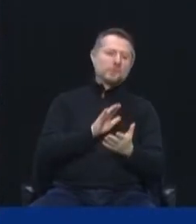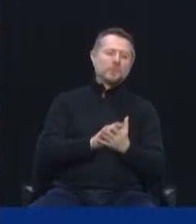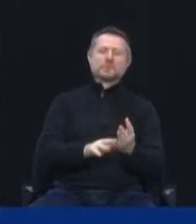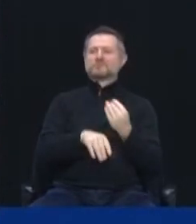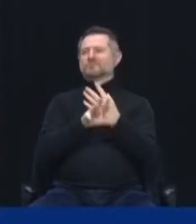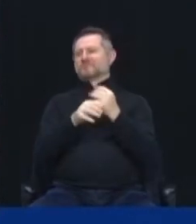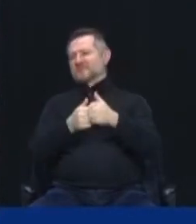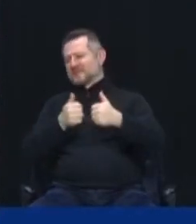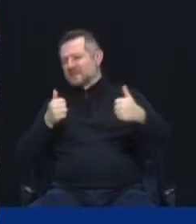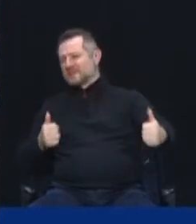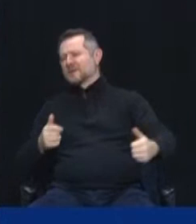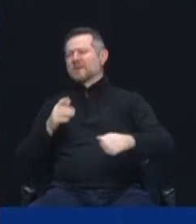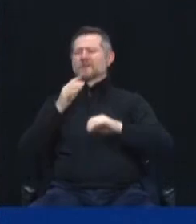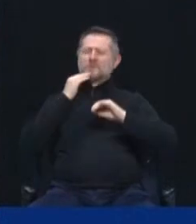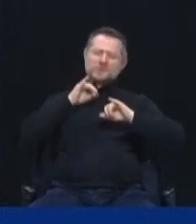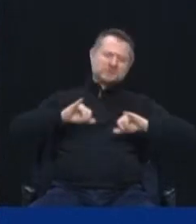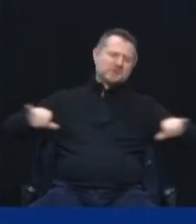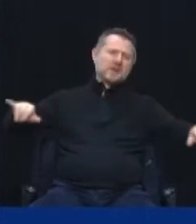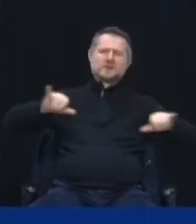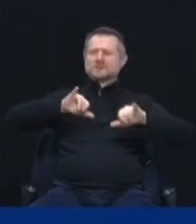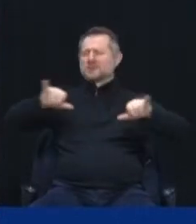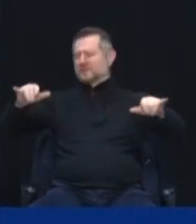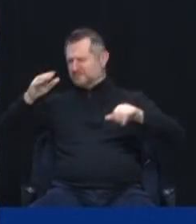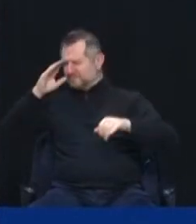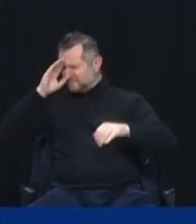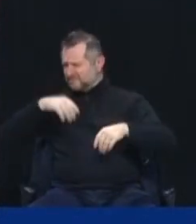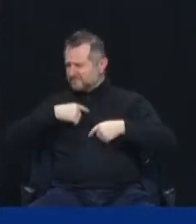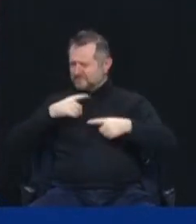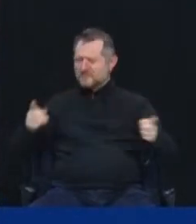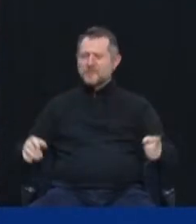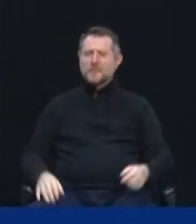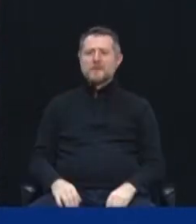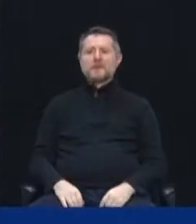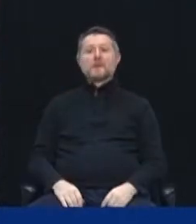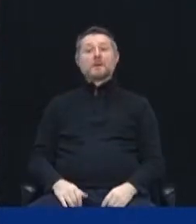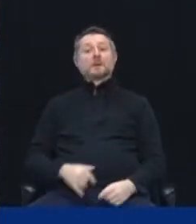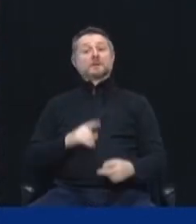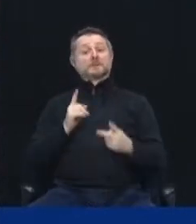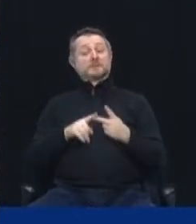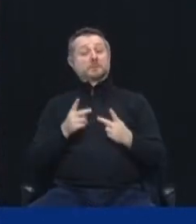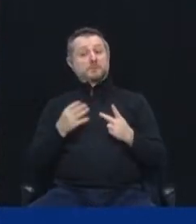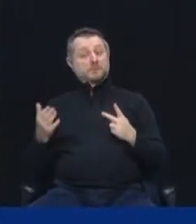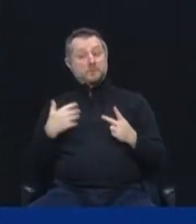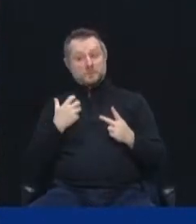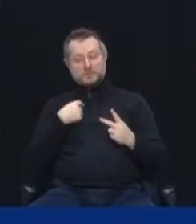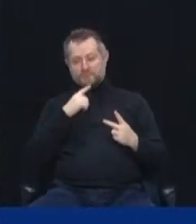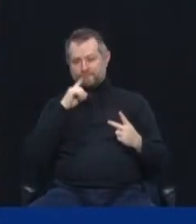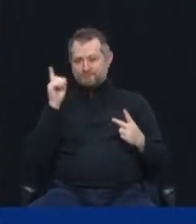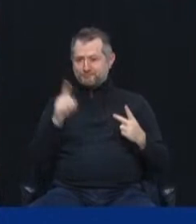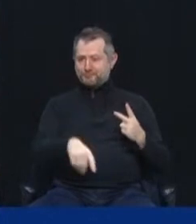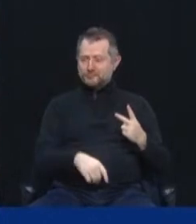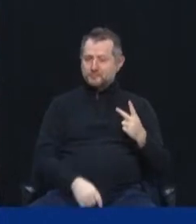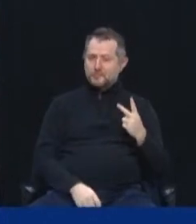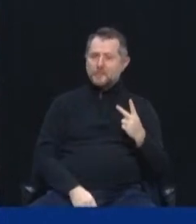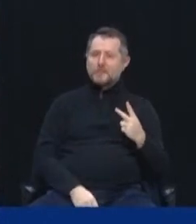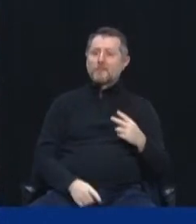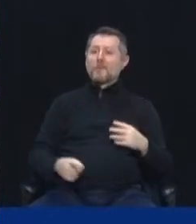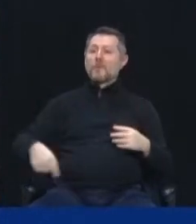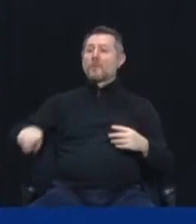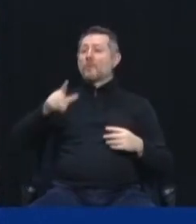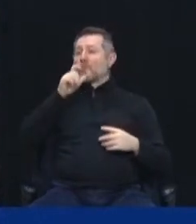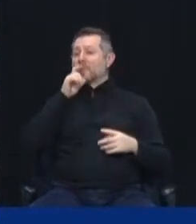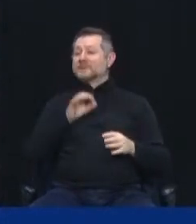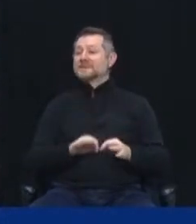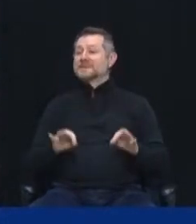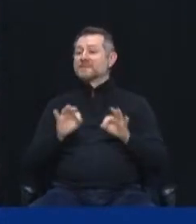kids inside, everybody stays home. Second thing, not you, the essential